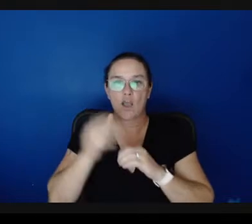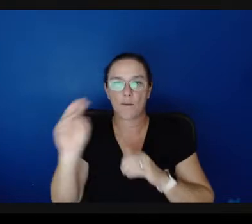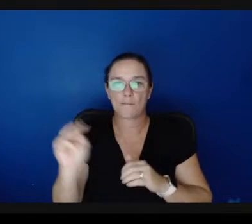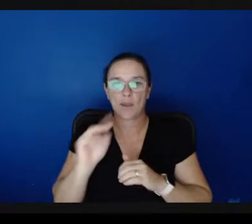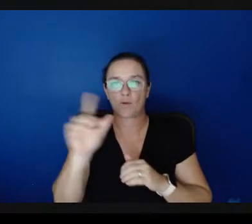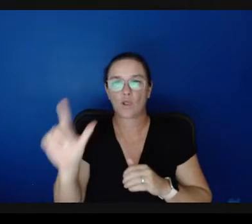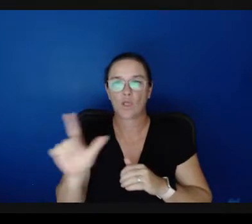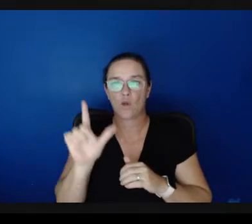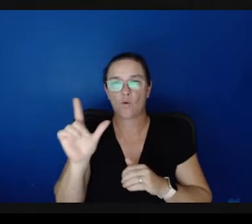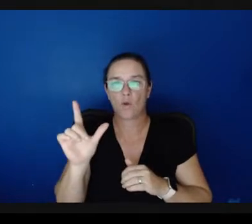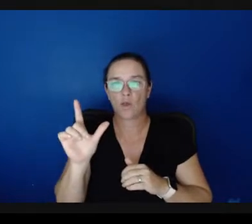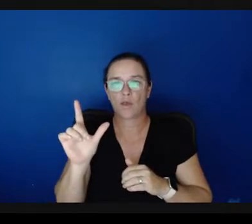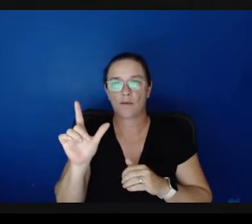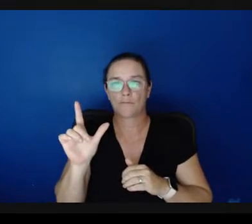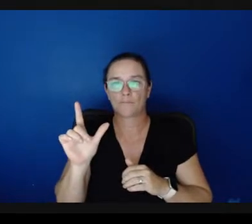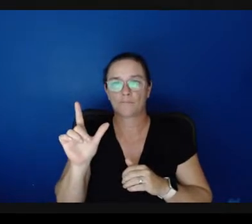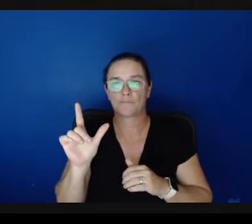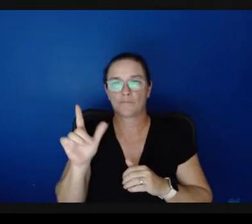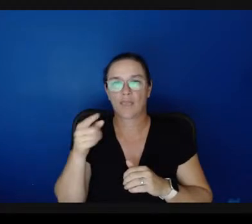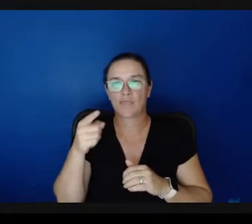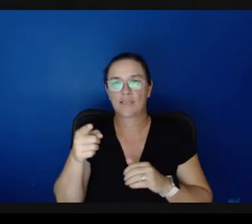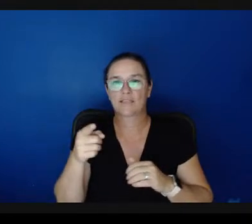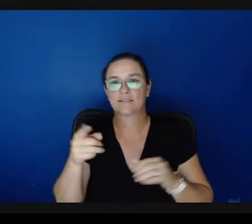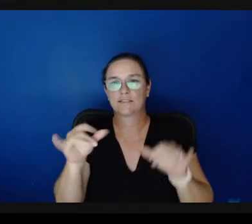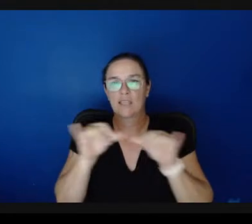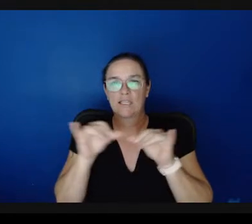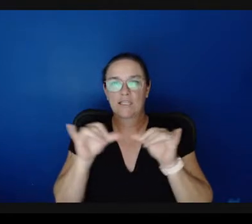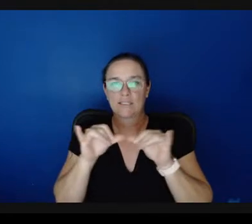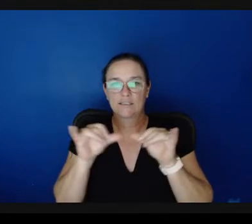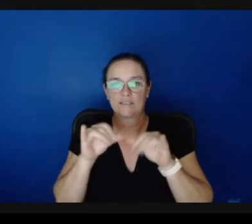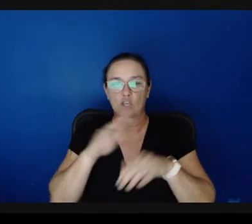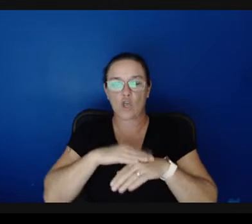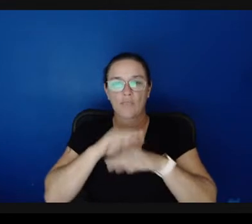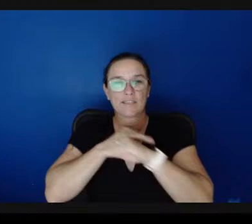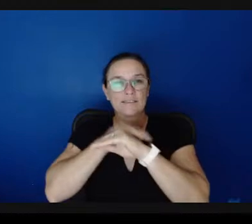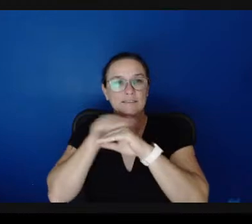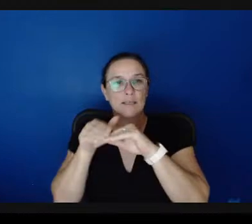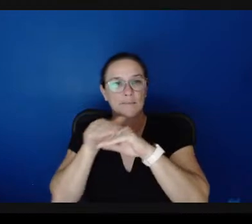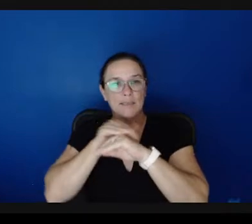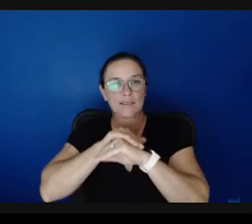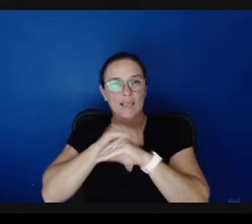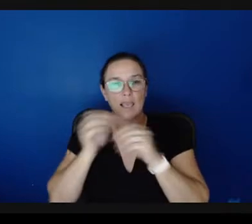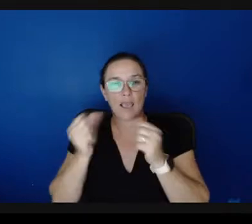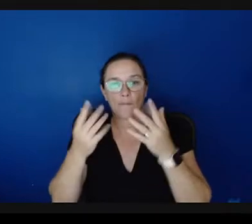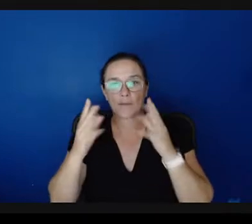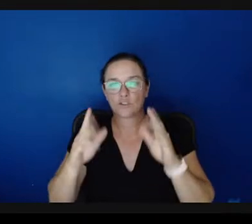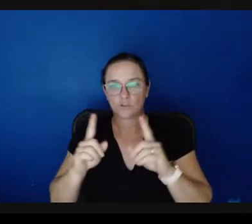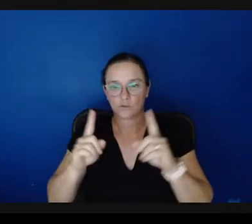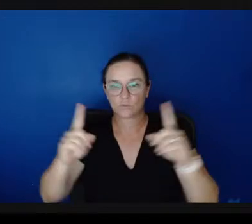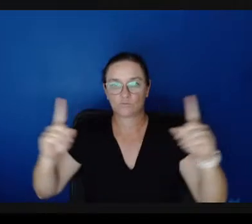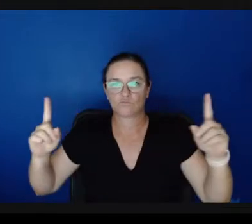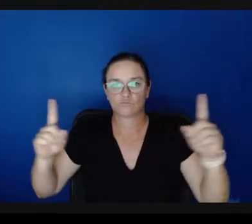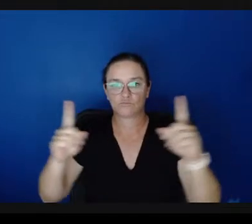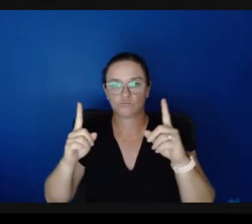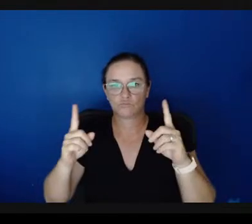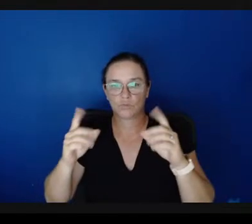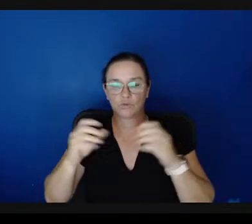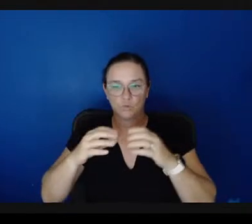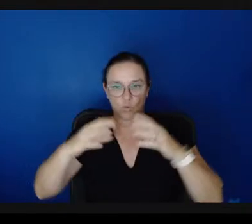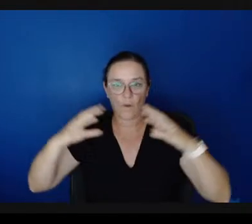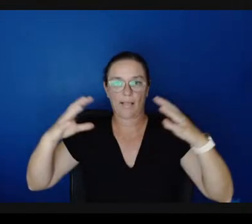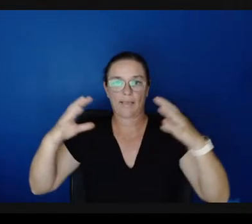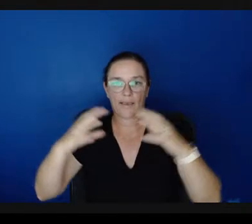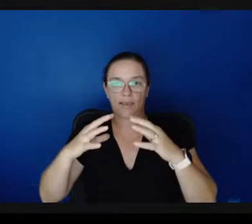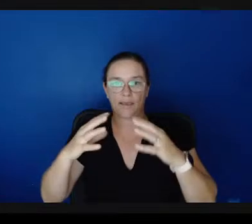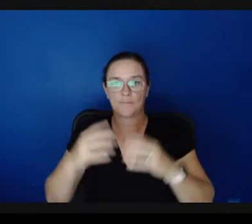this is the distance across Mauna Loa summit, how much is Mauna Loa swelling, how much is it filling up. And what they're basically